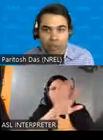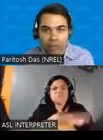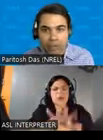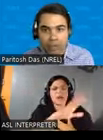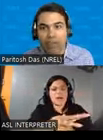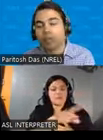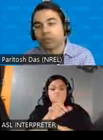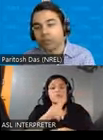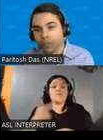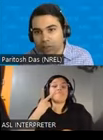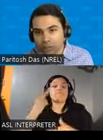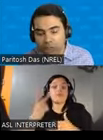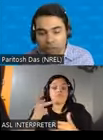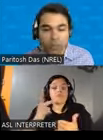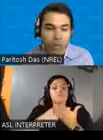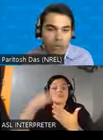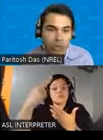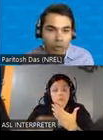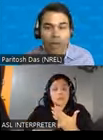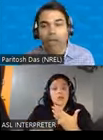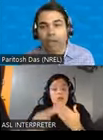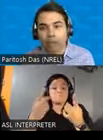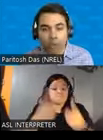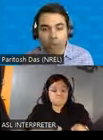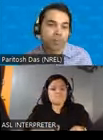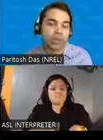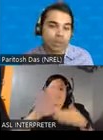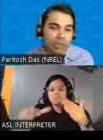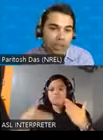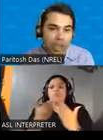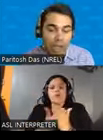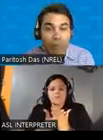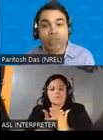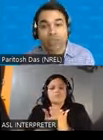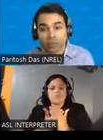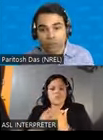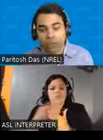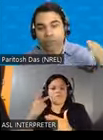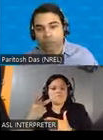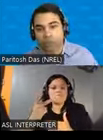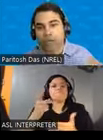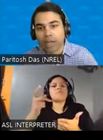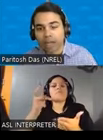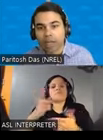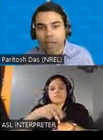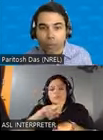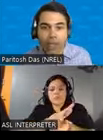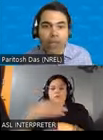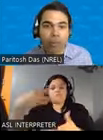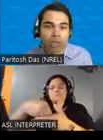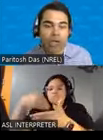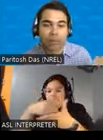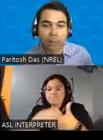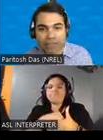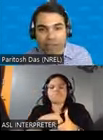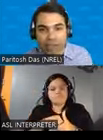be something like the number of EVs in Puerto Rico by municipal regions, which is interesting because this will align well